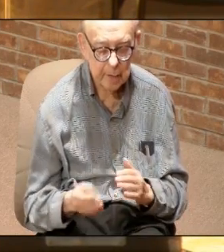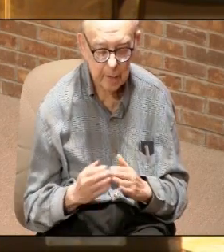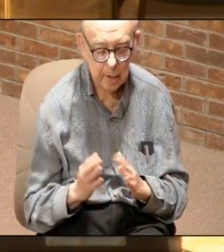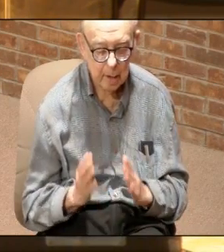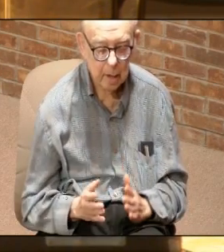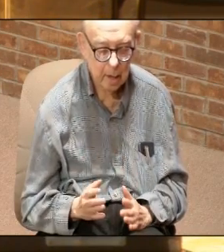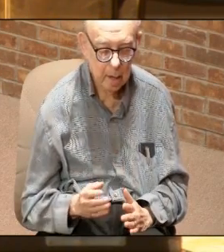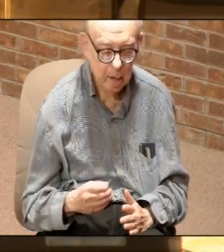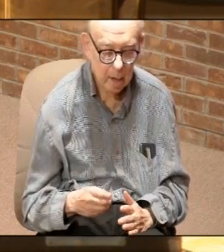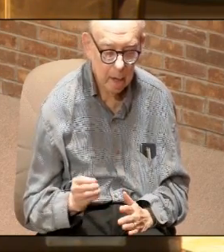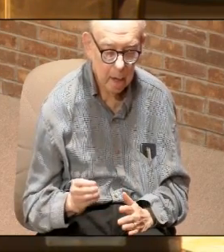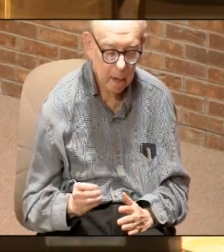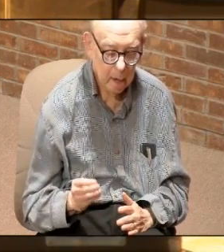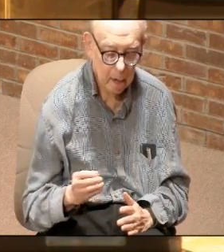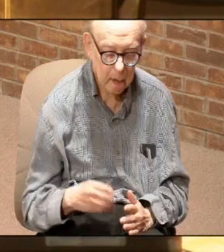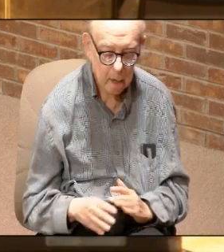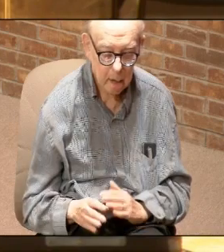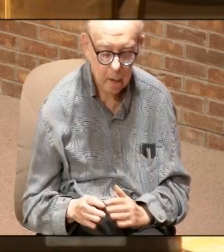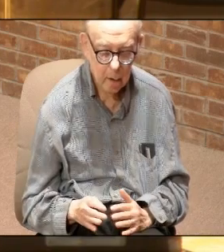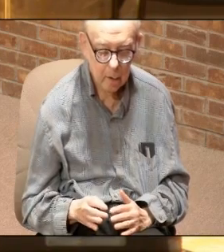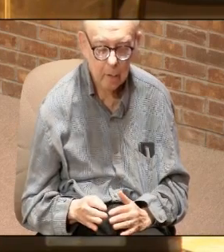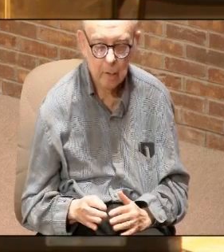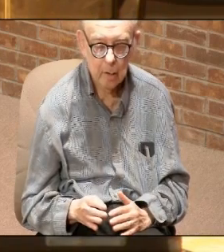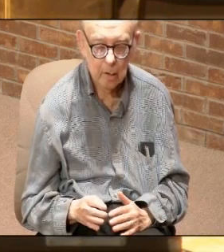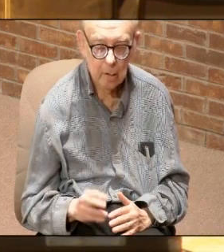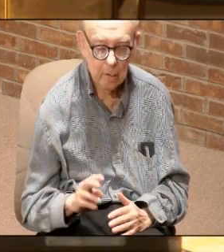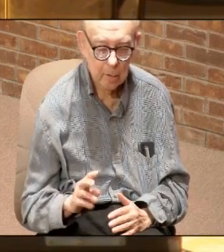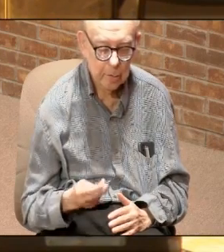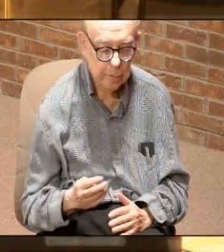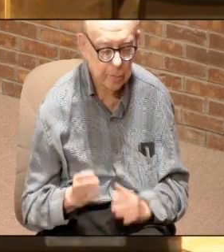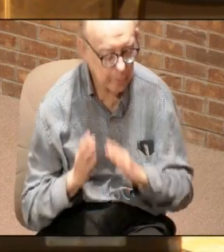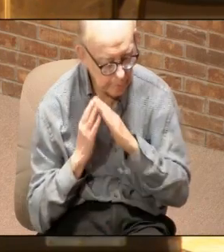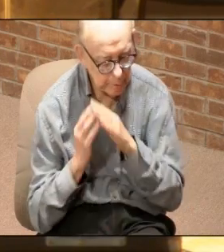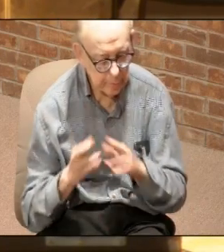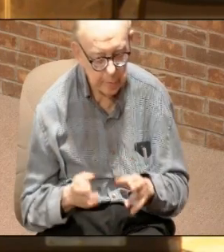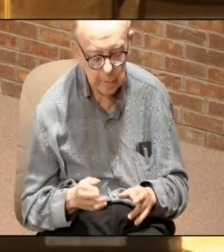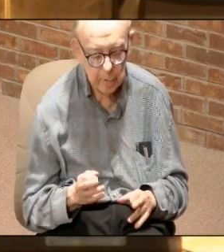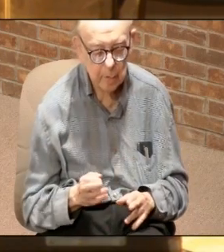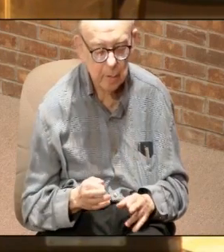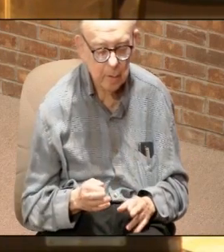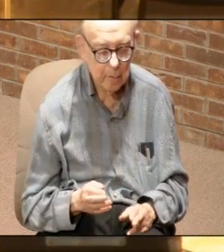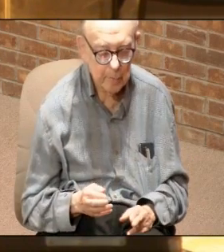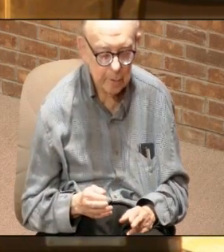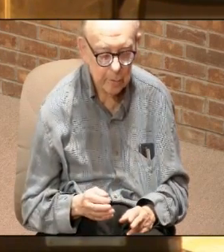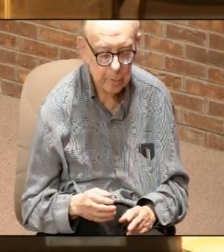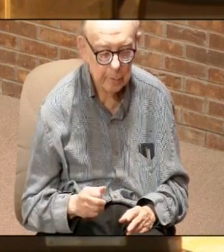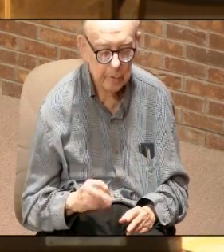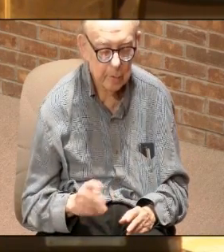said, I'm selling the house. I'm going into a two-bedroom apartment where they can't come.